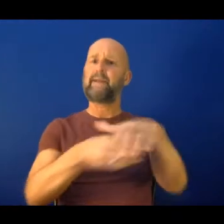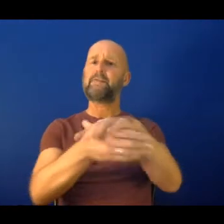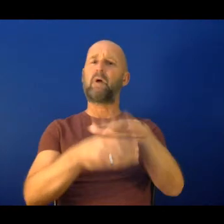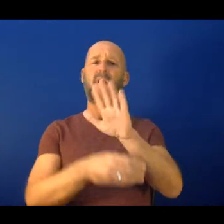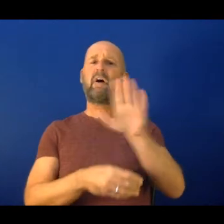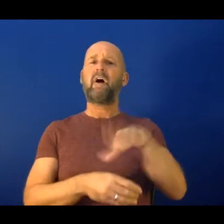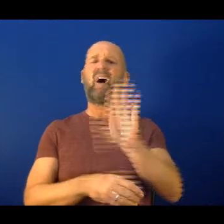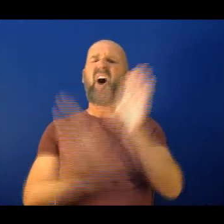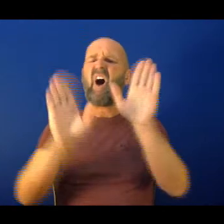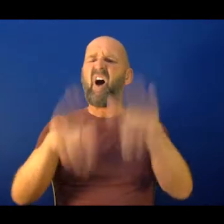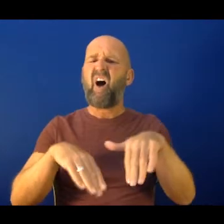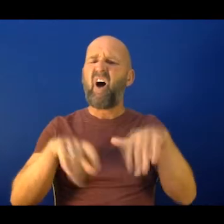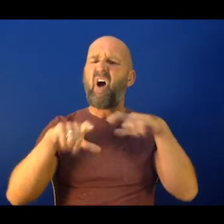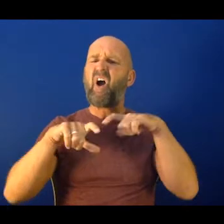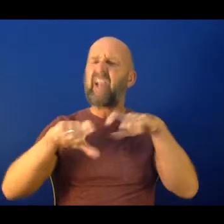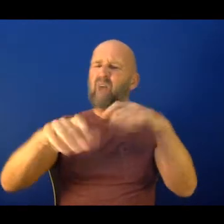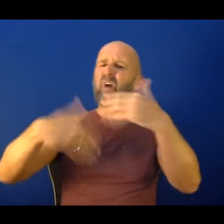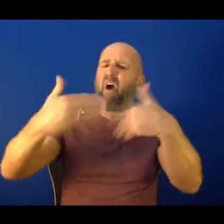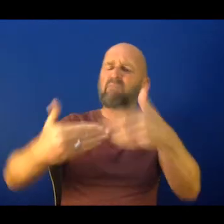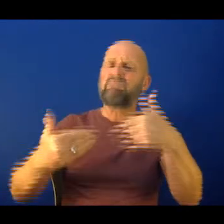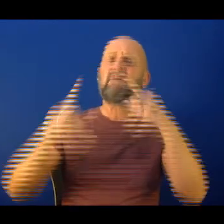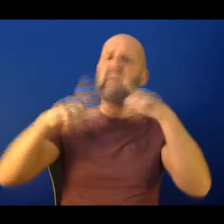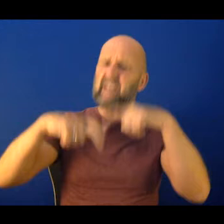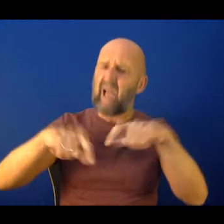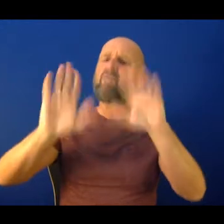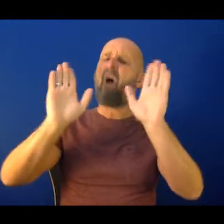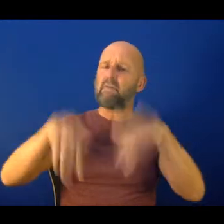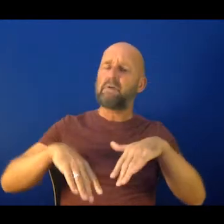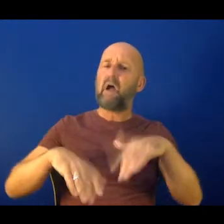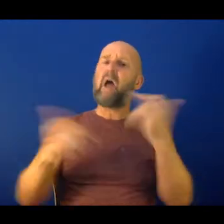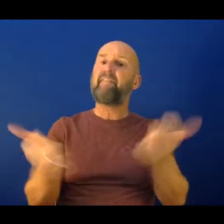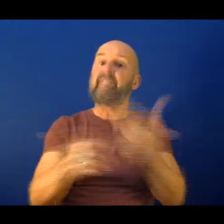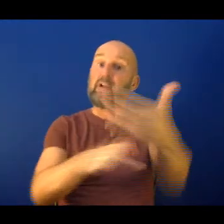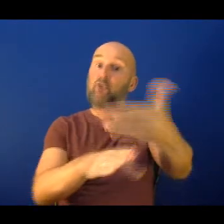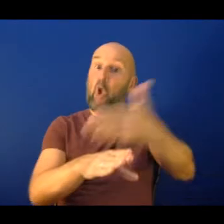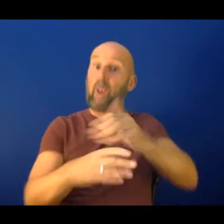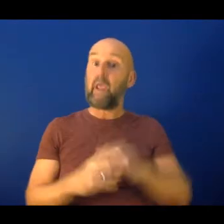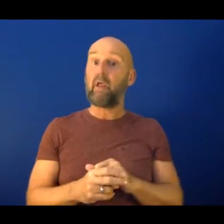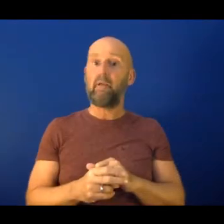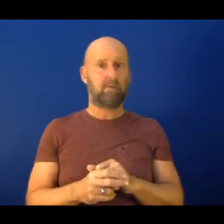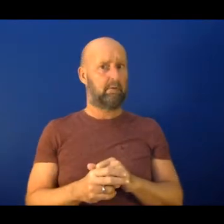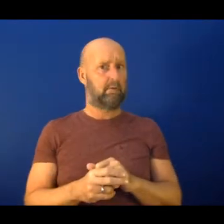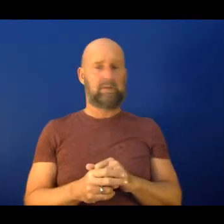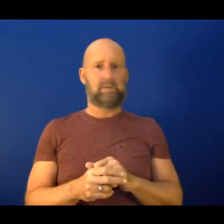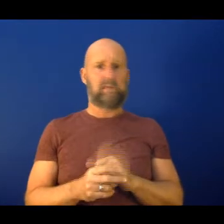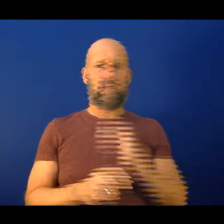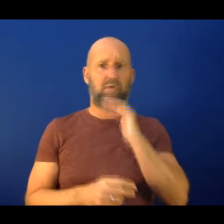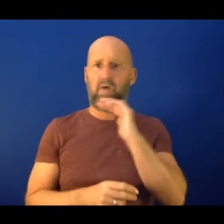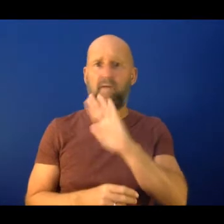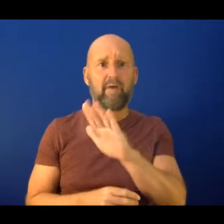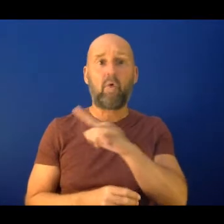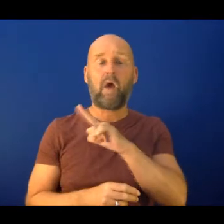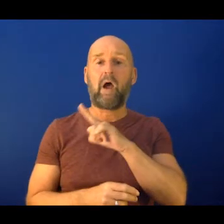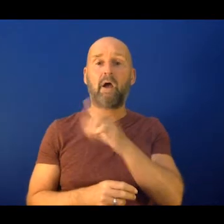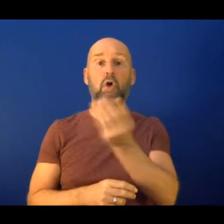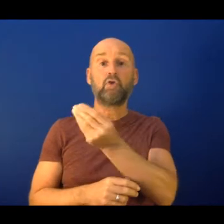where, no, we'll go with the flow, so we can just carry on and maybe finish early. Yeah. That's not good enough. People might